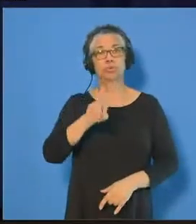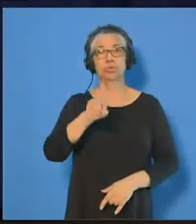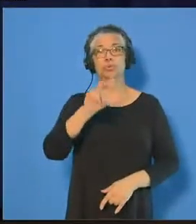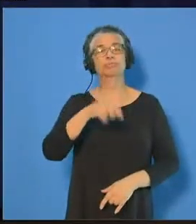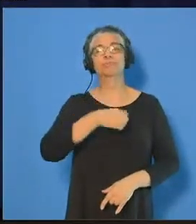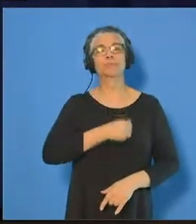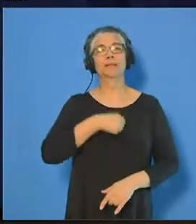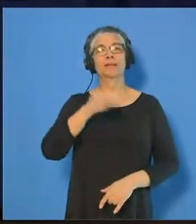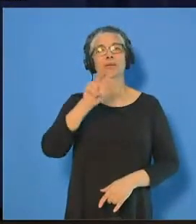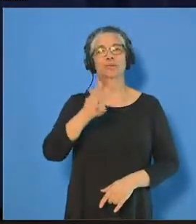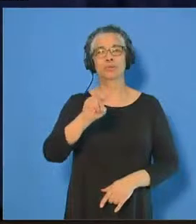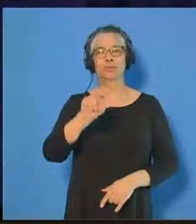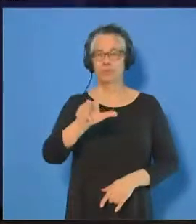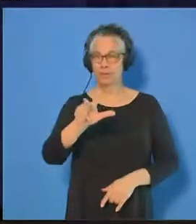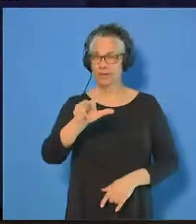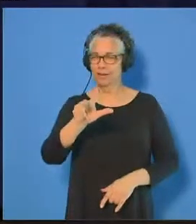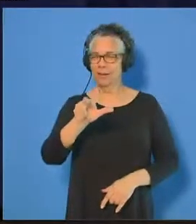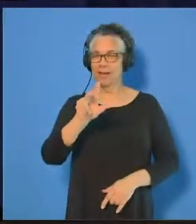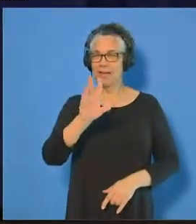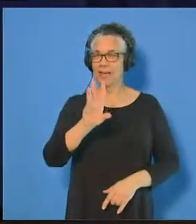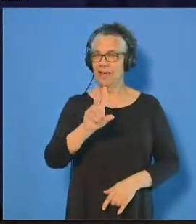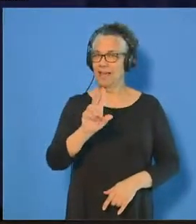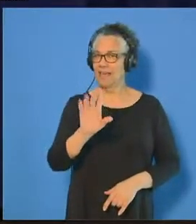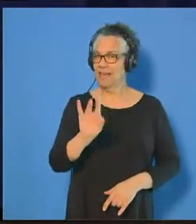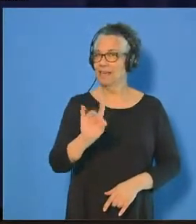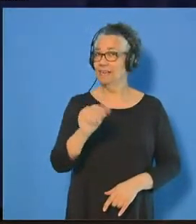238-1045 or visit